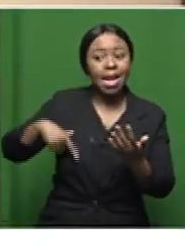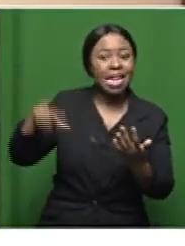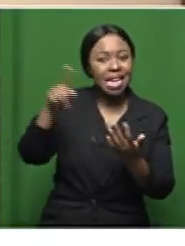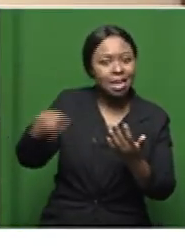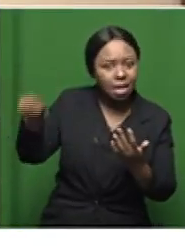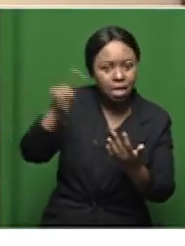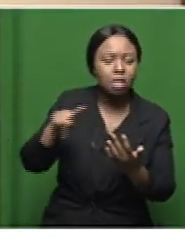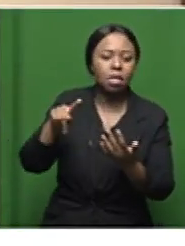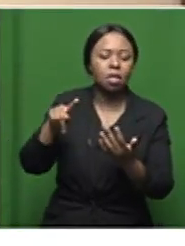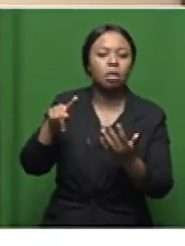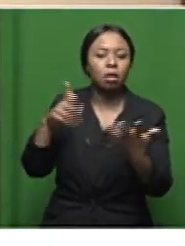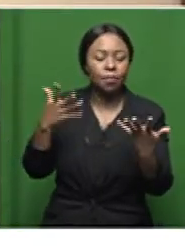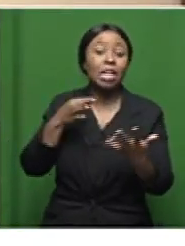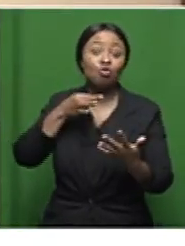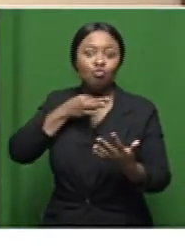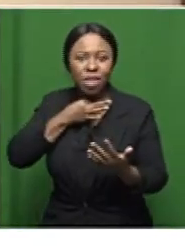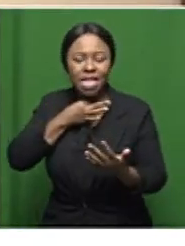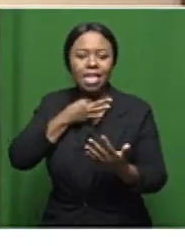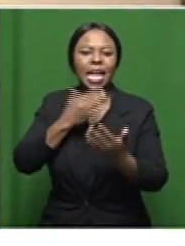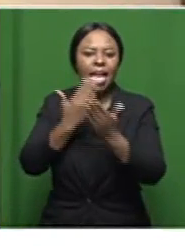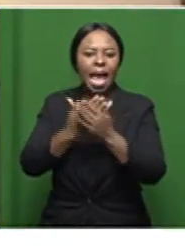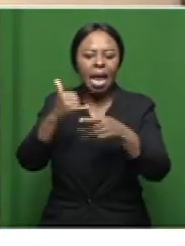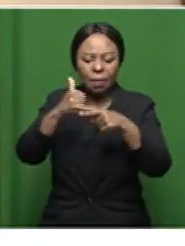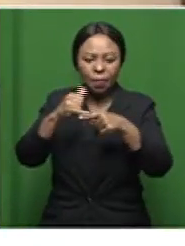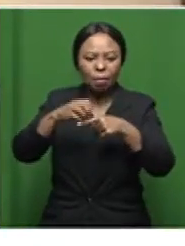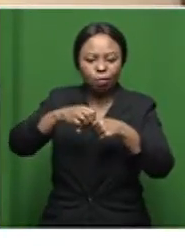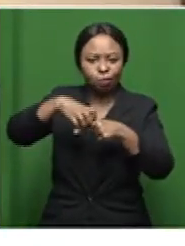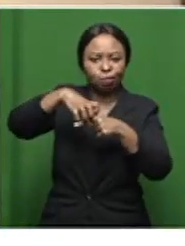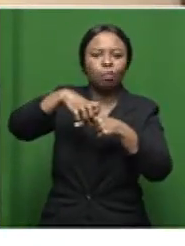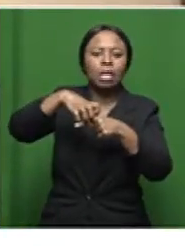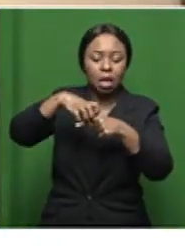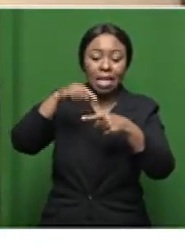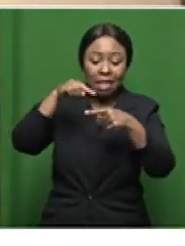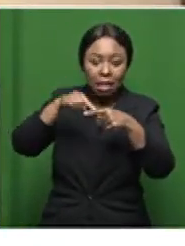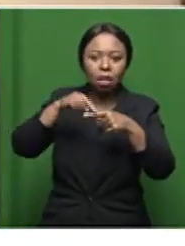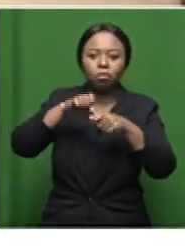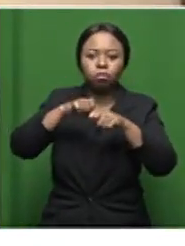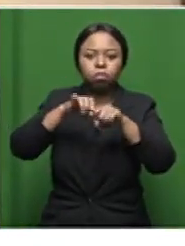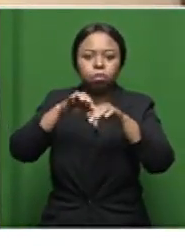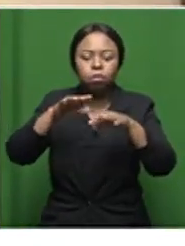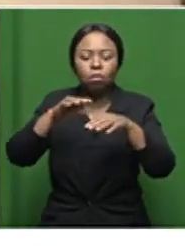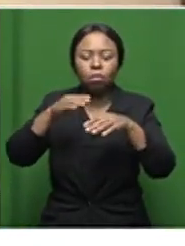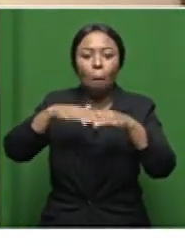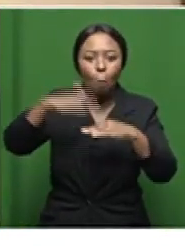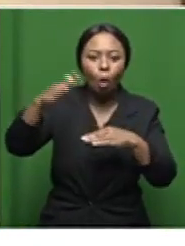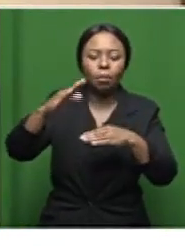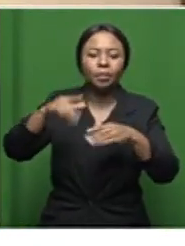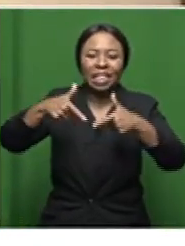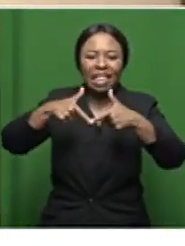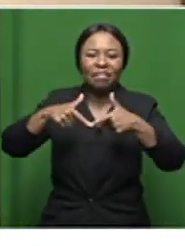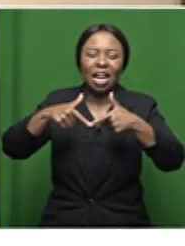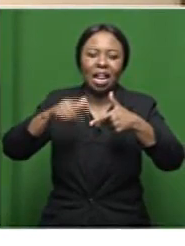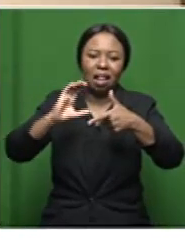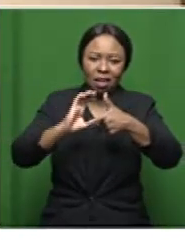actually, are at risk of developing these lesions, which can progress to cervical cancer. But it's all about the acquiring